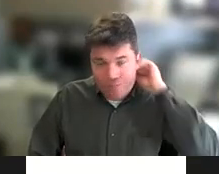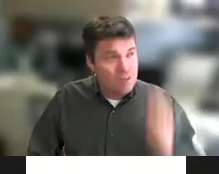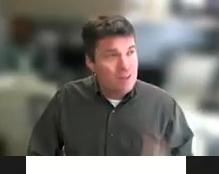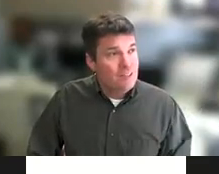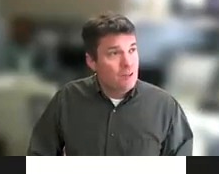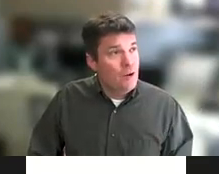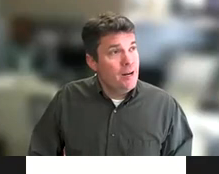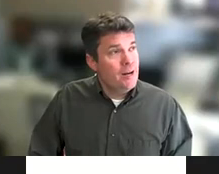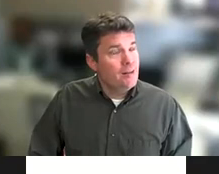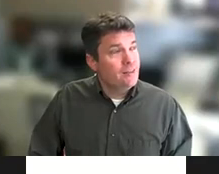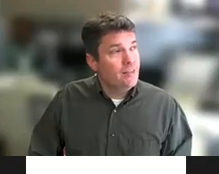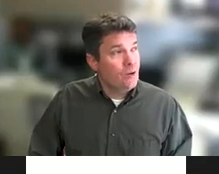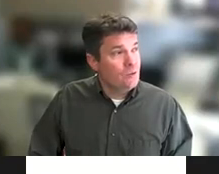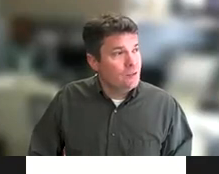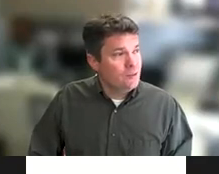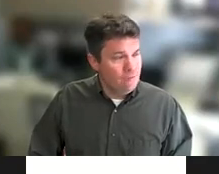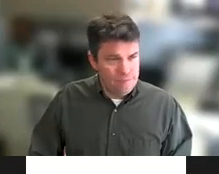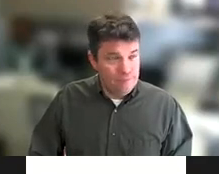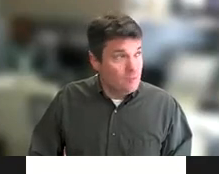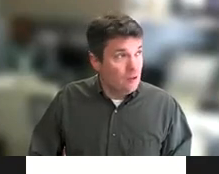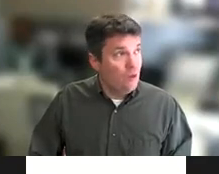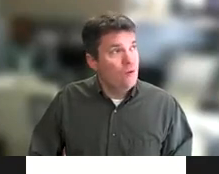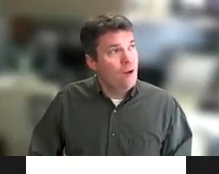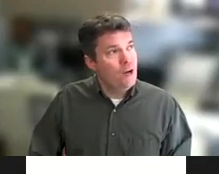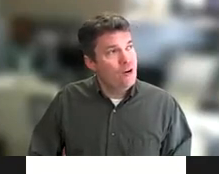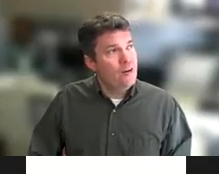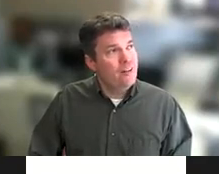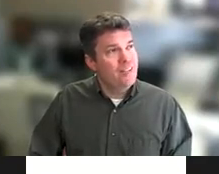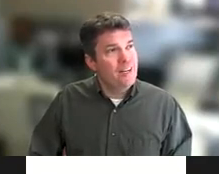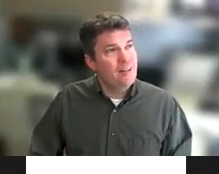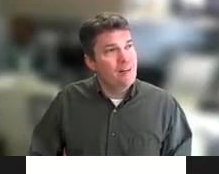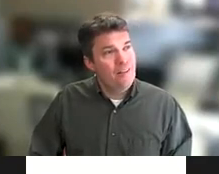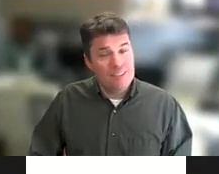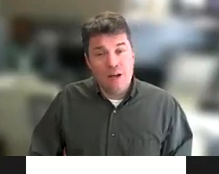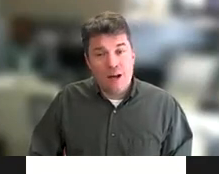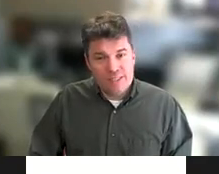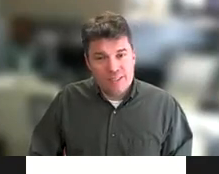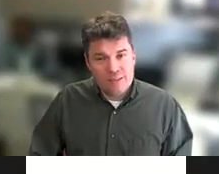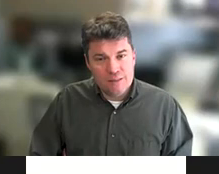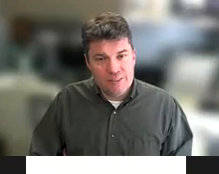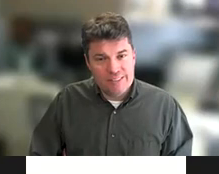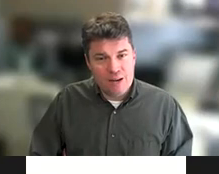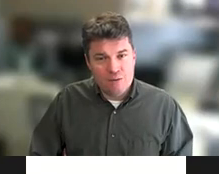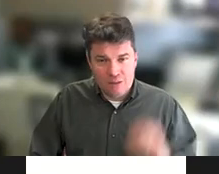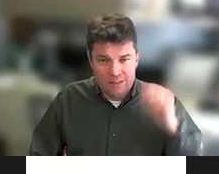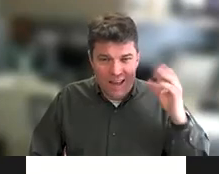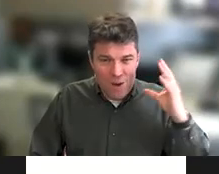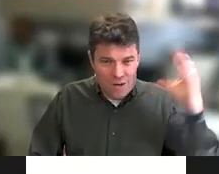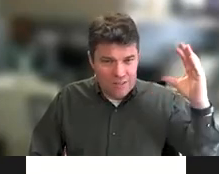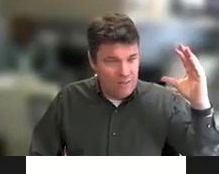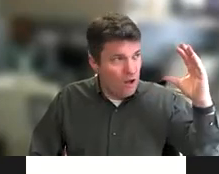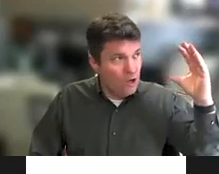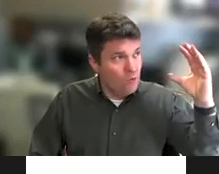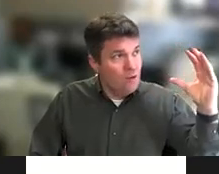check your hearing. So any sounds, oh, up here is the softness of the sound,